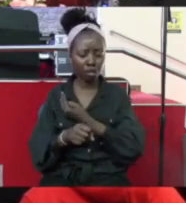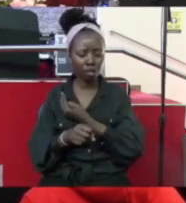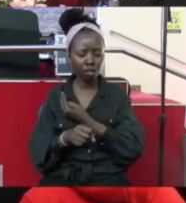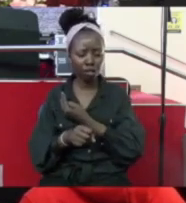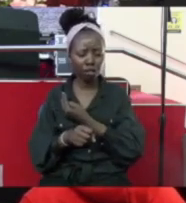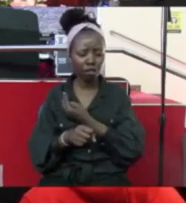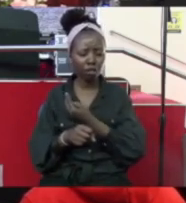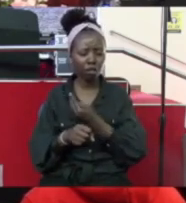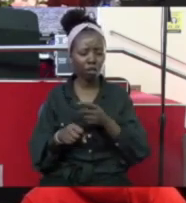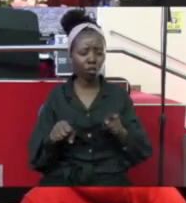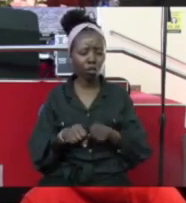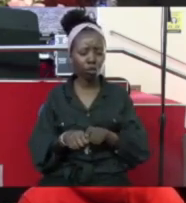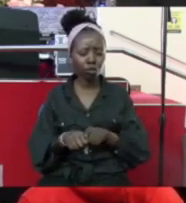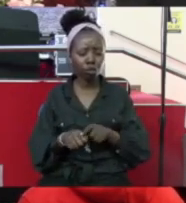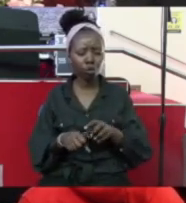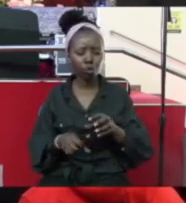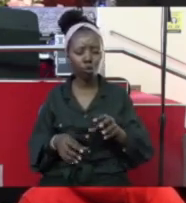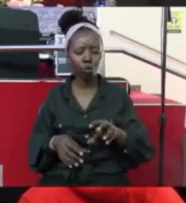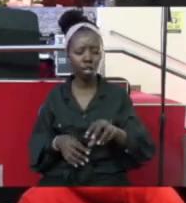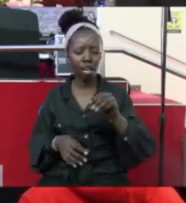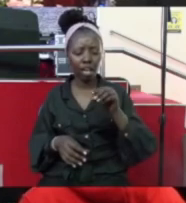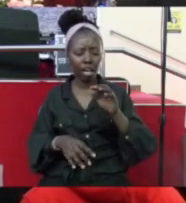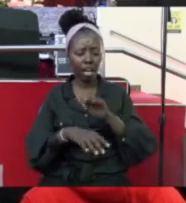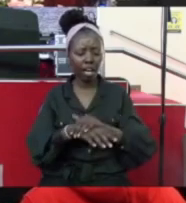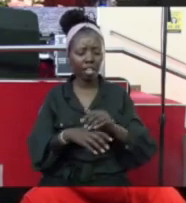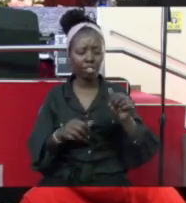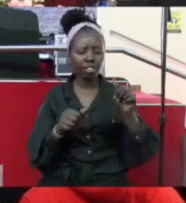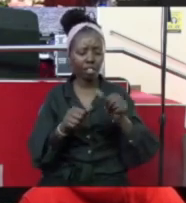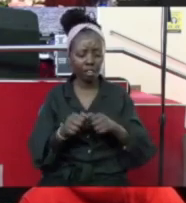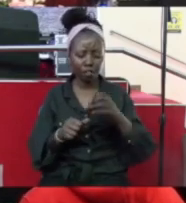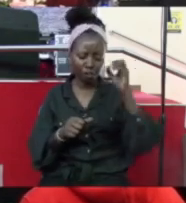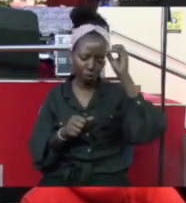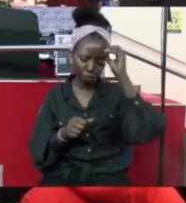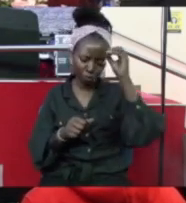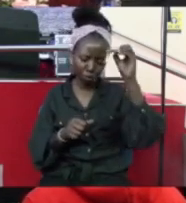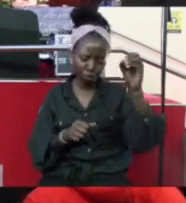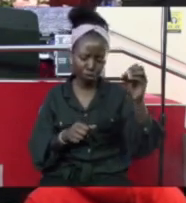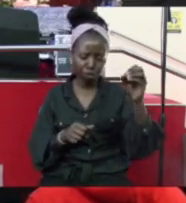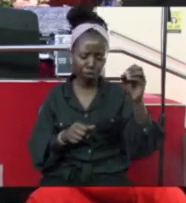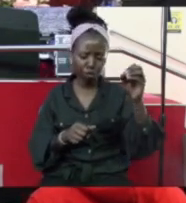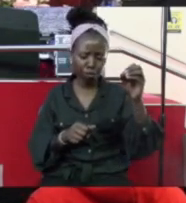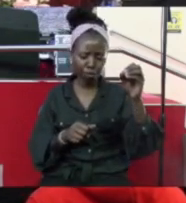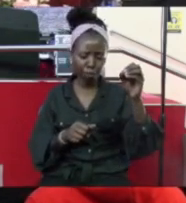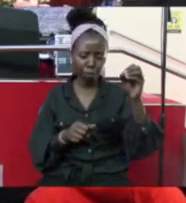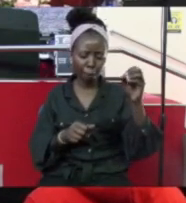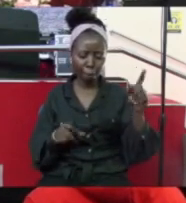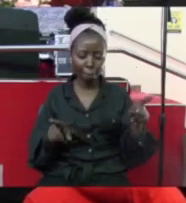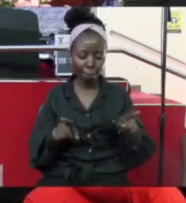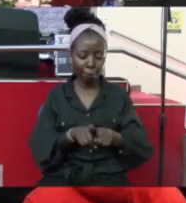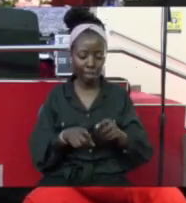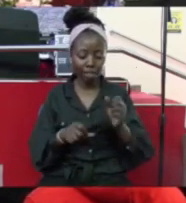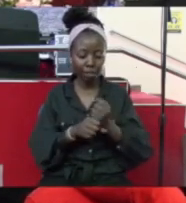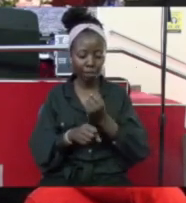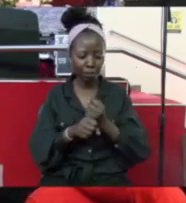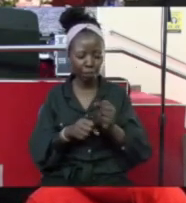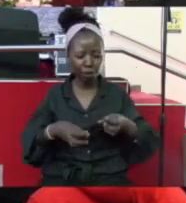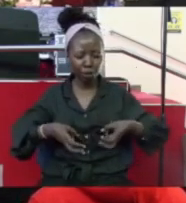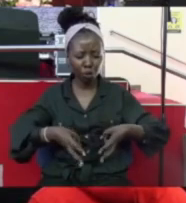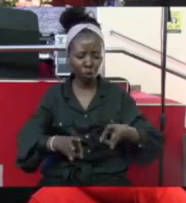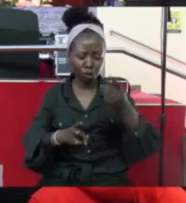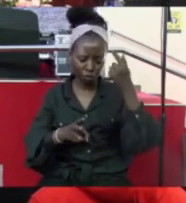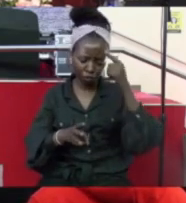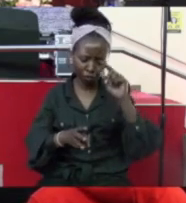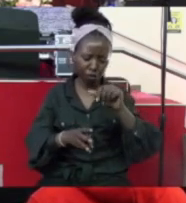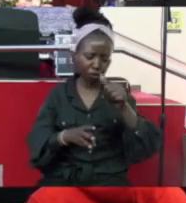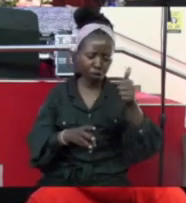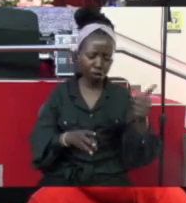every opportunity. Lakini pia tunaomba kwamba utatuwezesha kuchukua kila nafasi. To be bridge builders. Tuwe wajenzi wa madaraja.